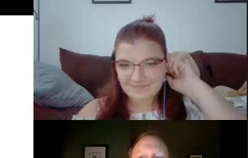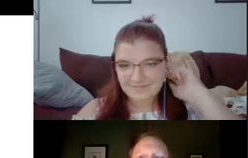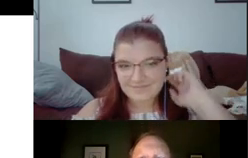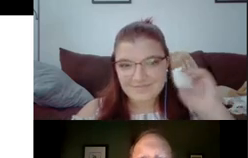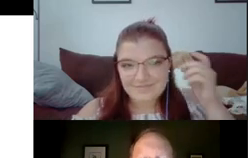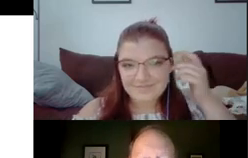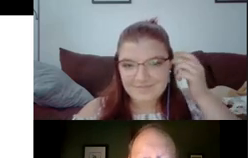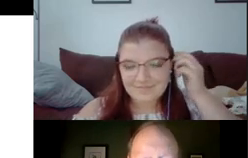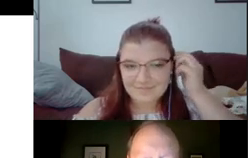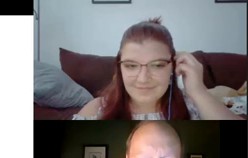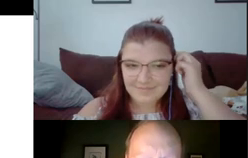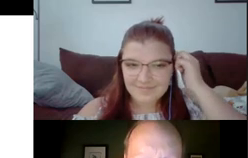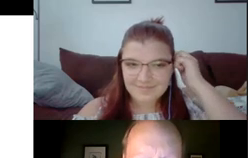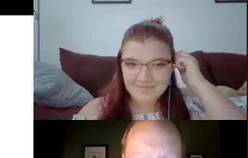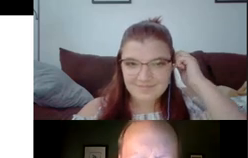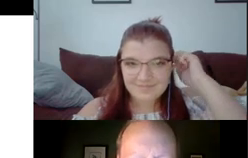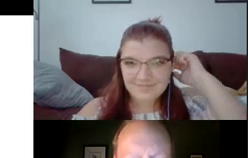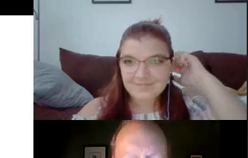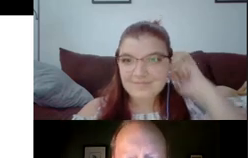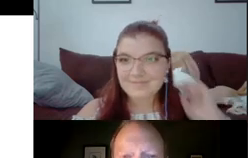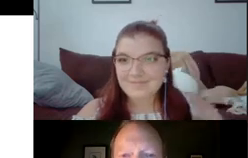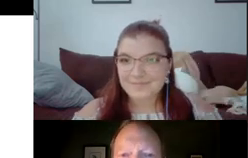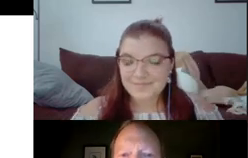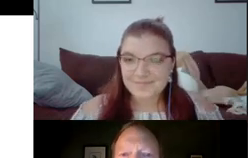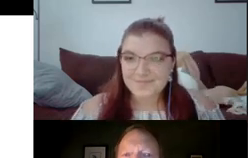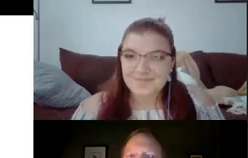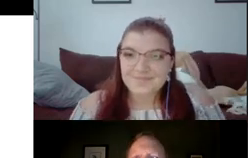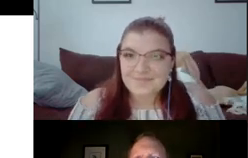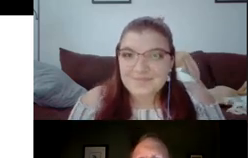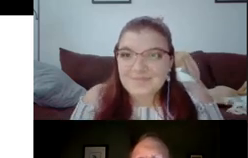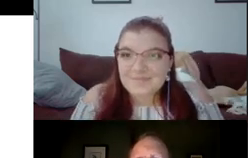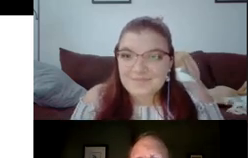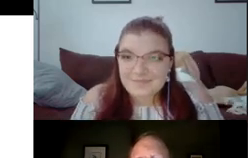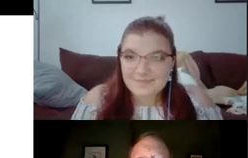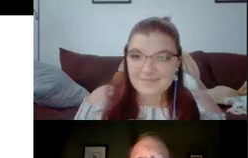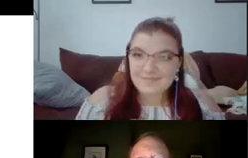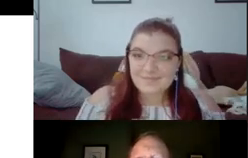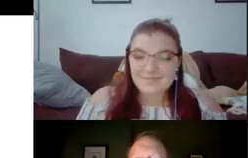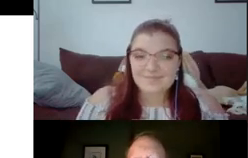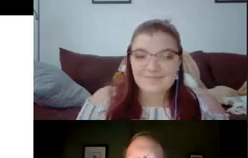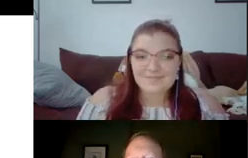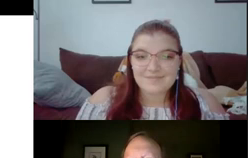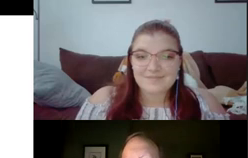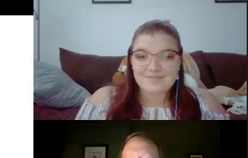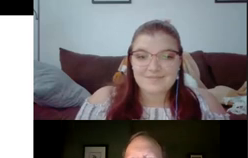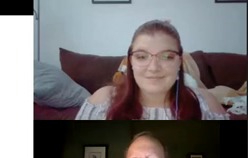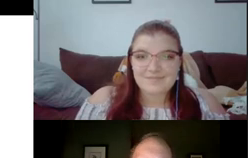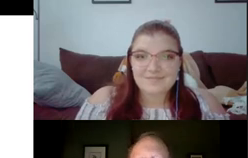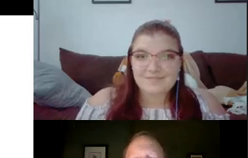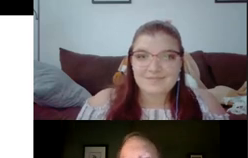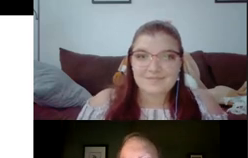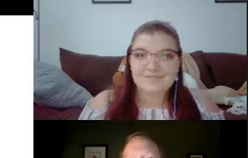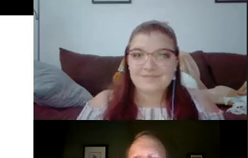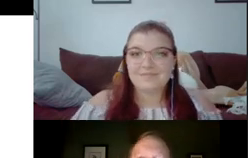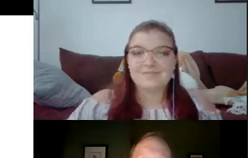the Brockport Collegiate Institute. Now, the Brockport, while it said it's Collegiate Institute,